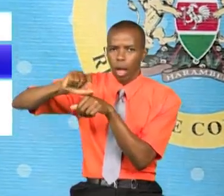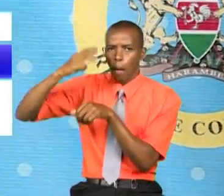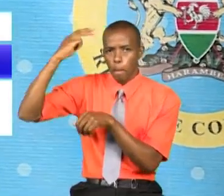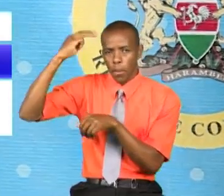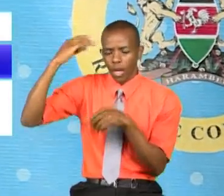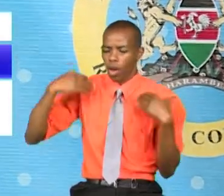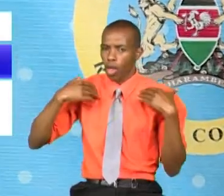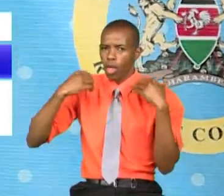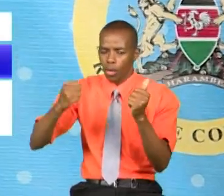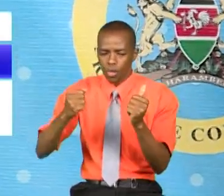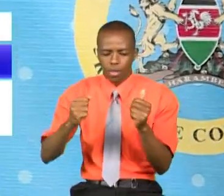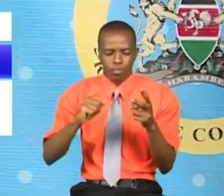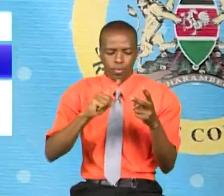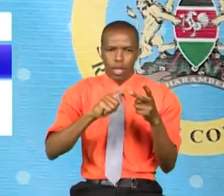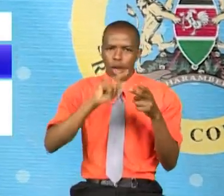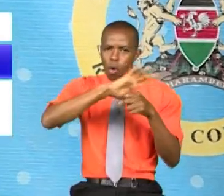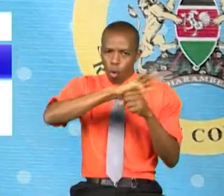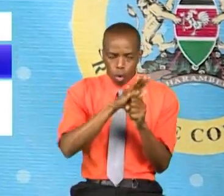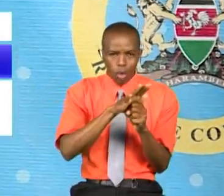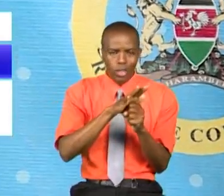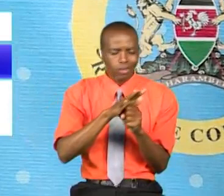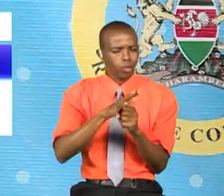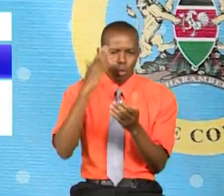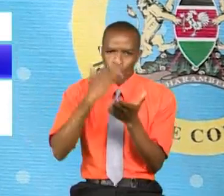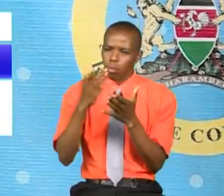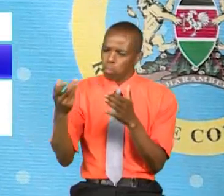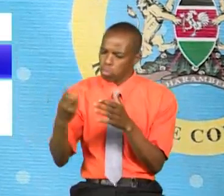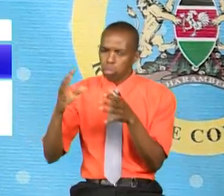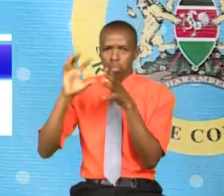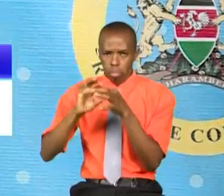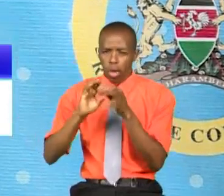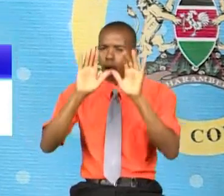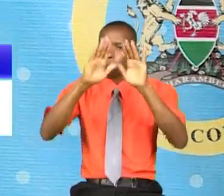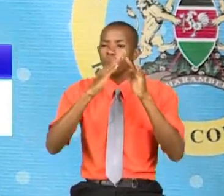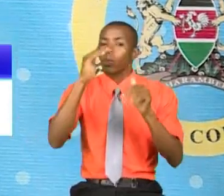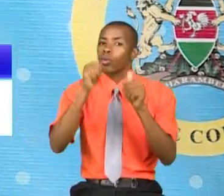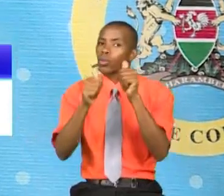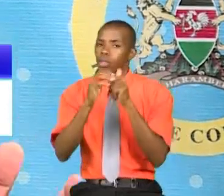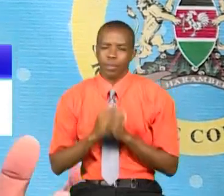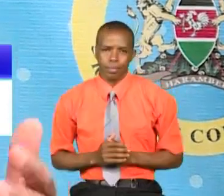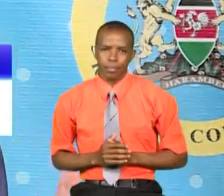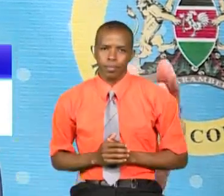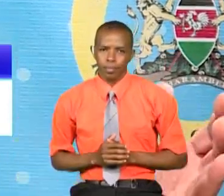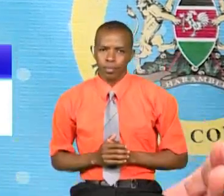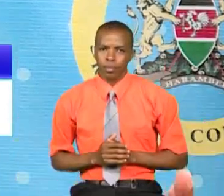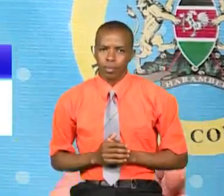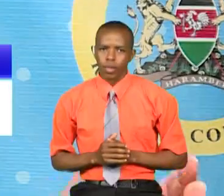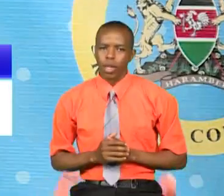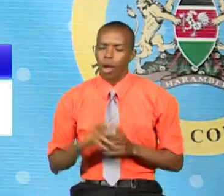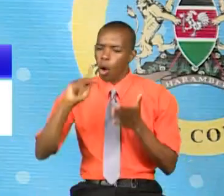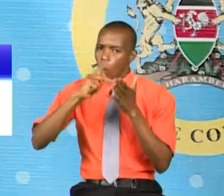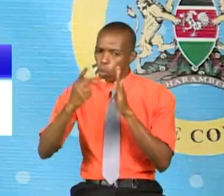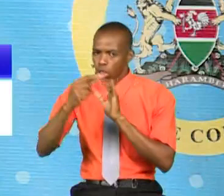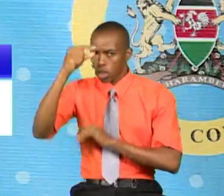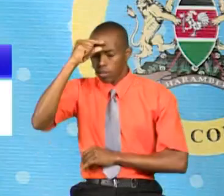mental health and COVID-19. There is no doubt about it. But more importantly, is a wider project that the